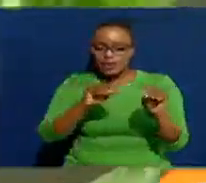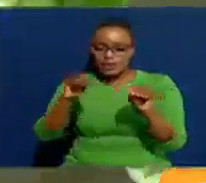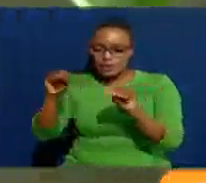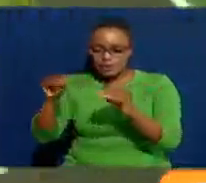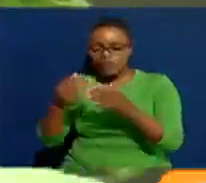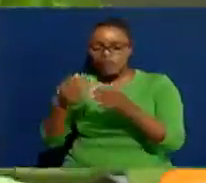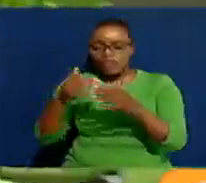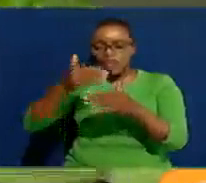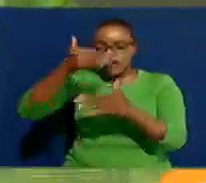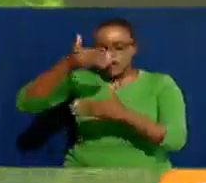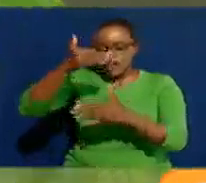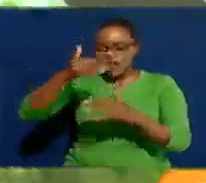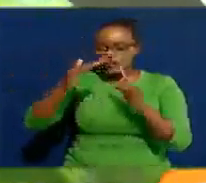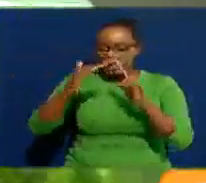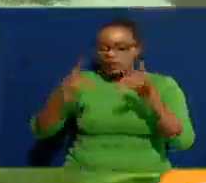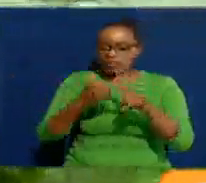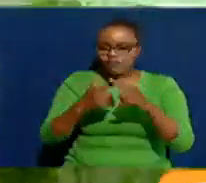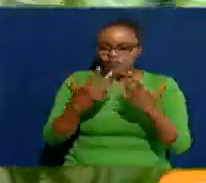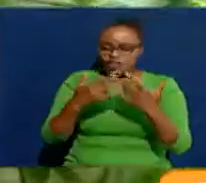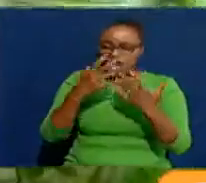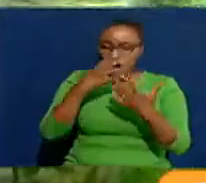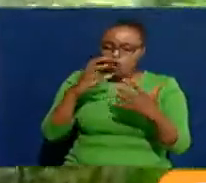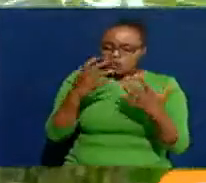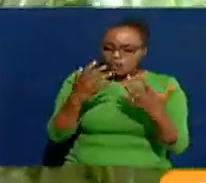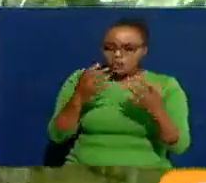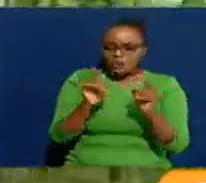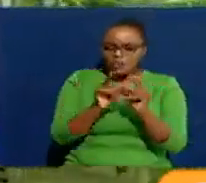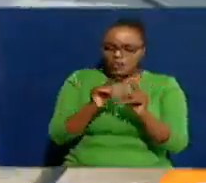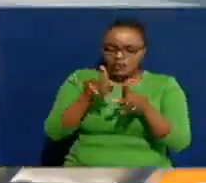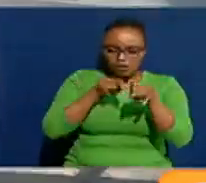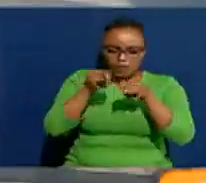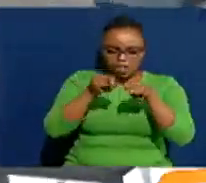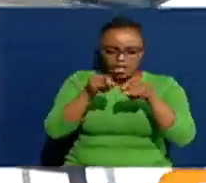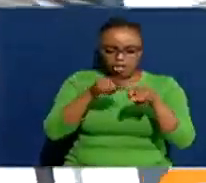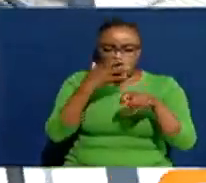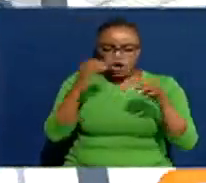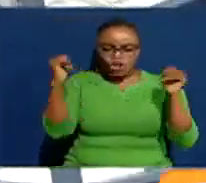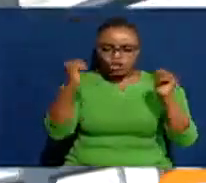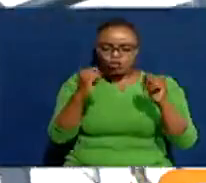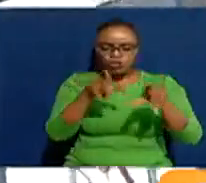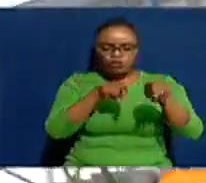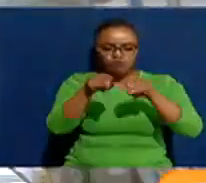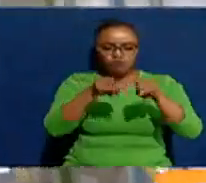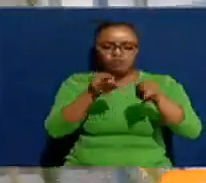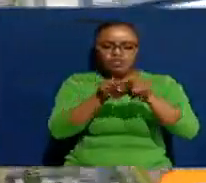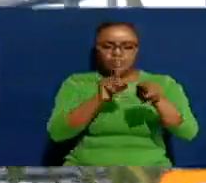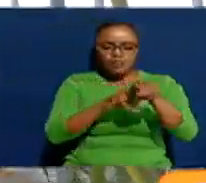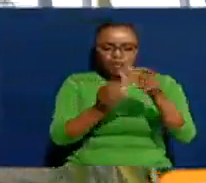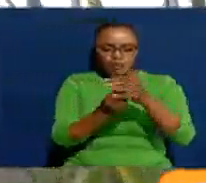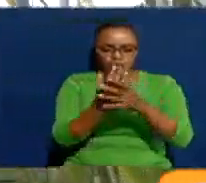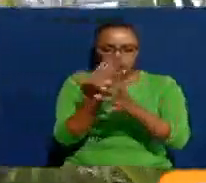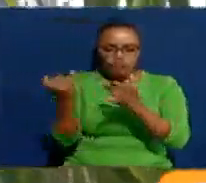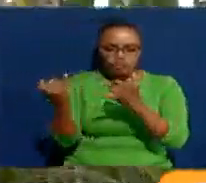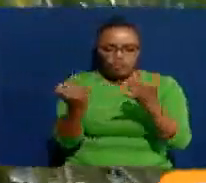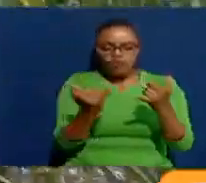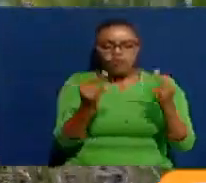glasshouse where temperature and humidity intake is also regulated as the crop is gradually introduced to